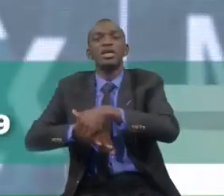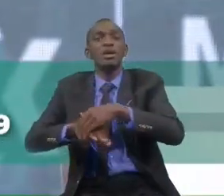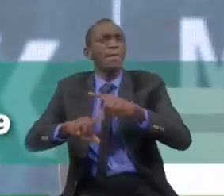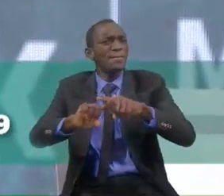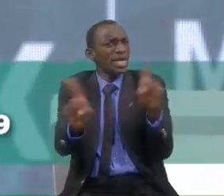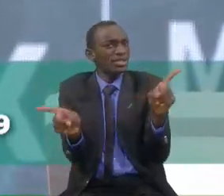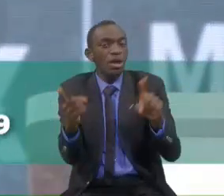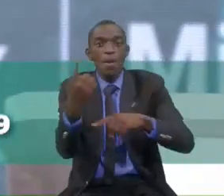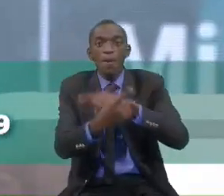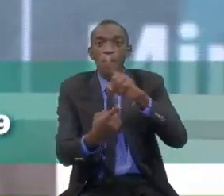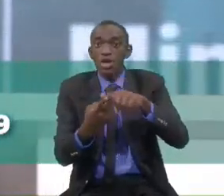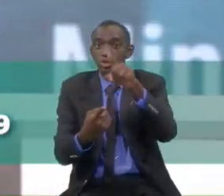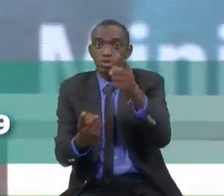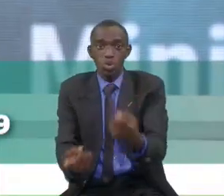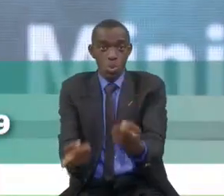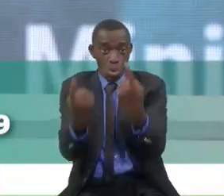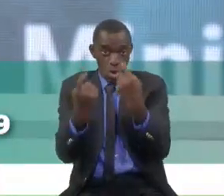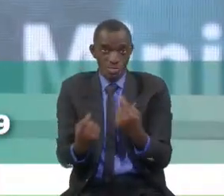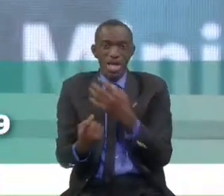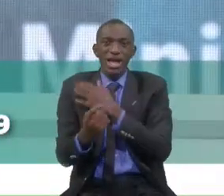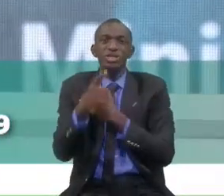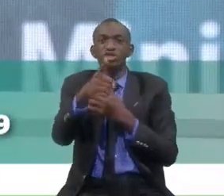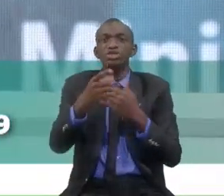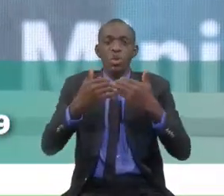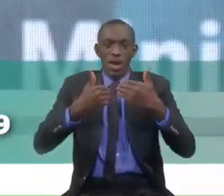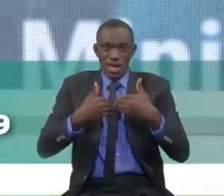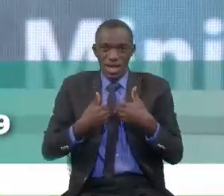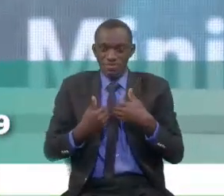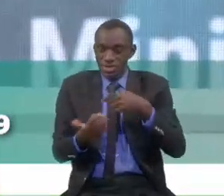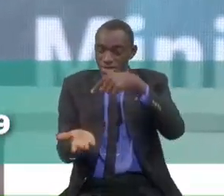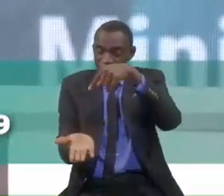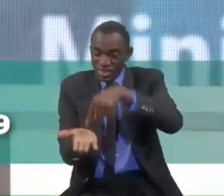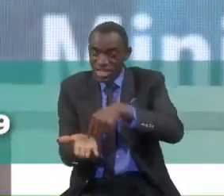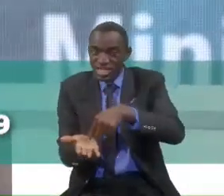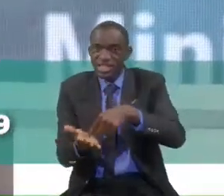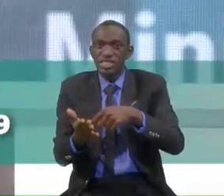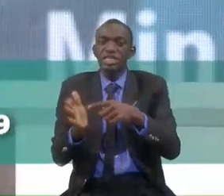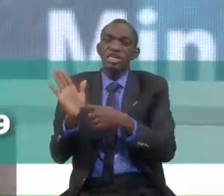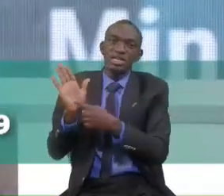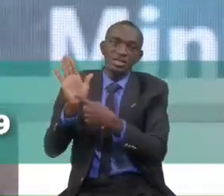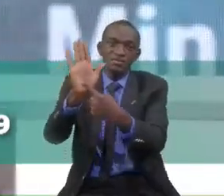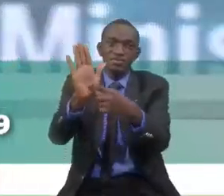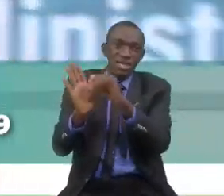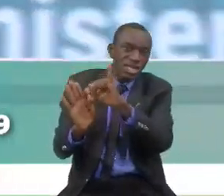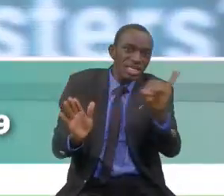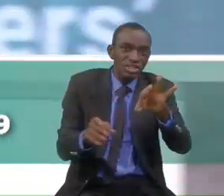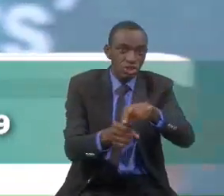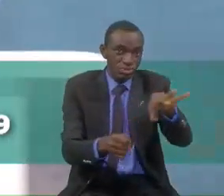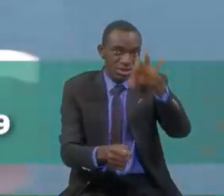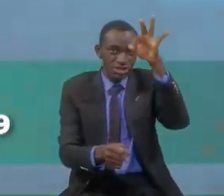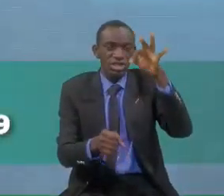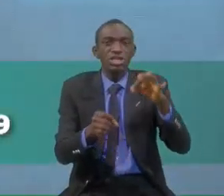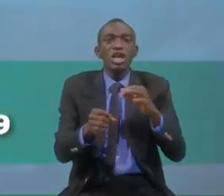you come and you have this revealing spirit, and you have